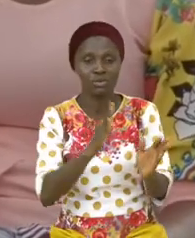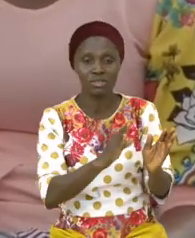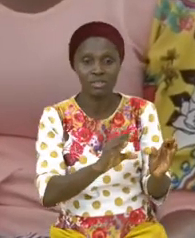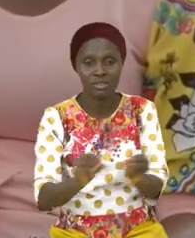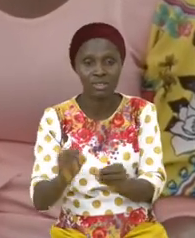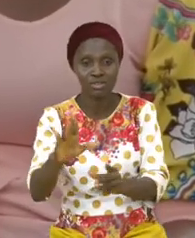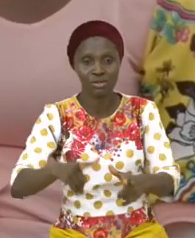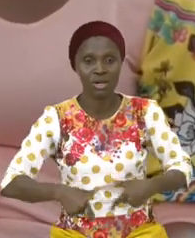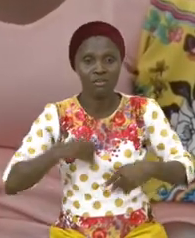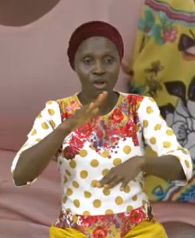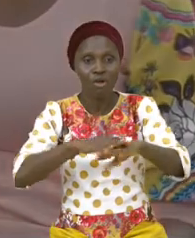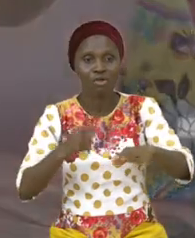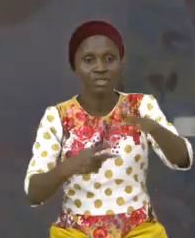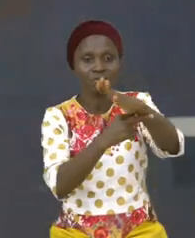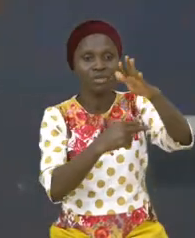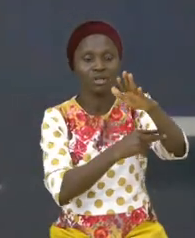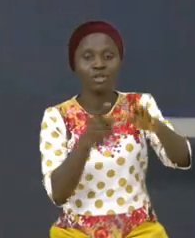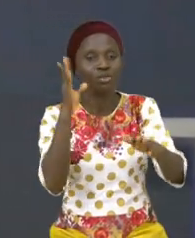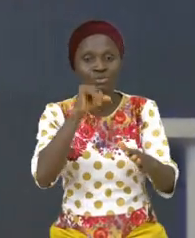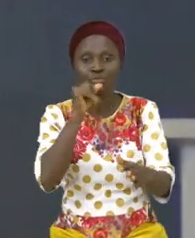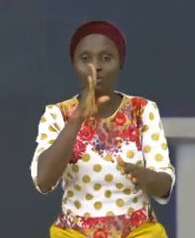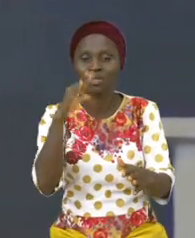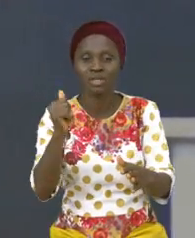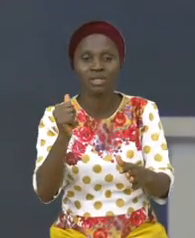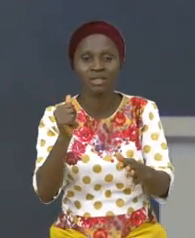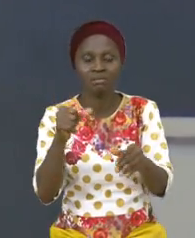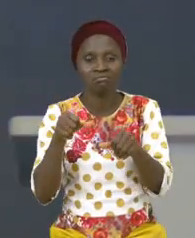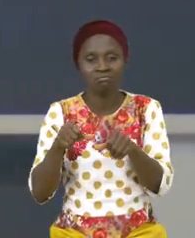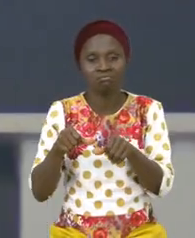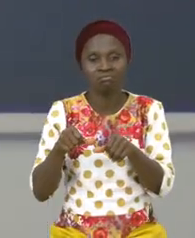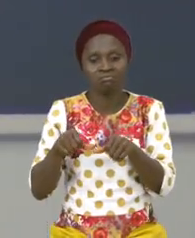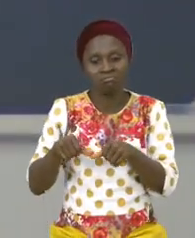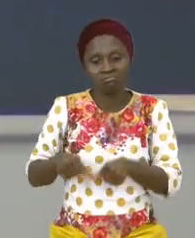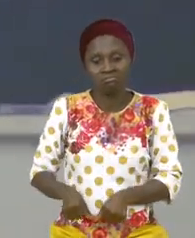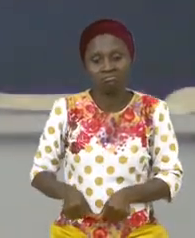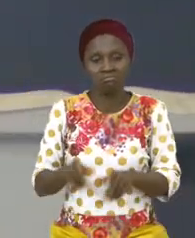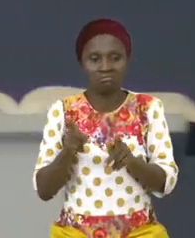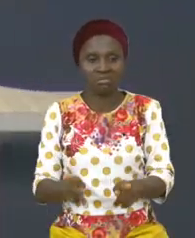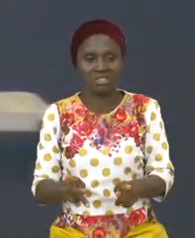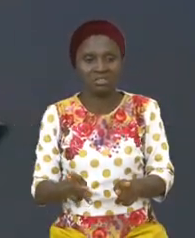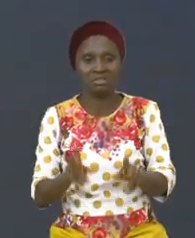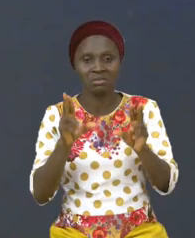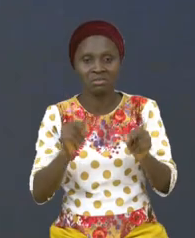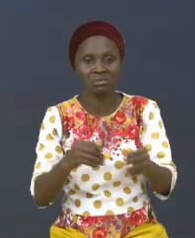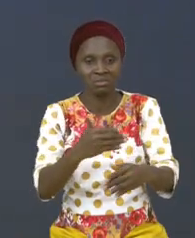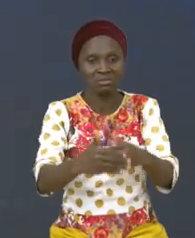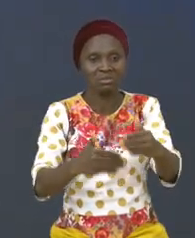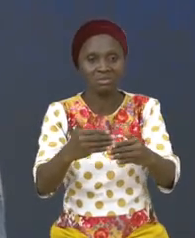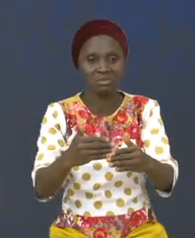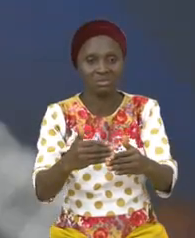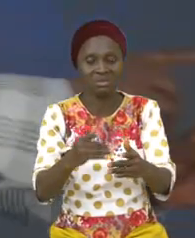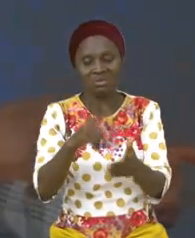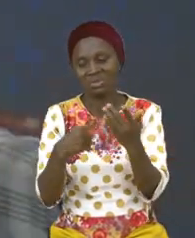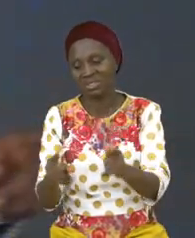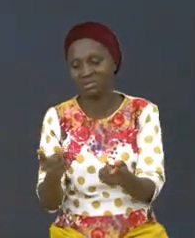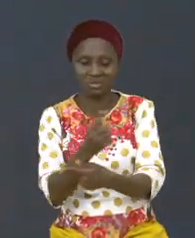static person. What happened yesterday, happening today, and then happening in the future.